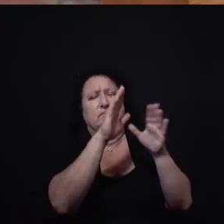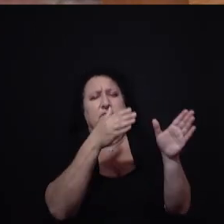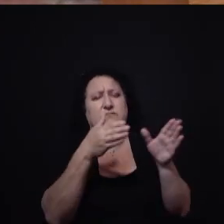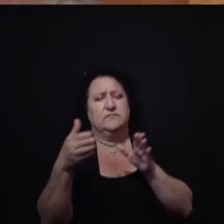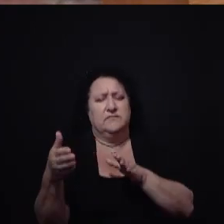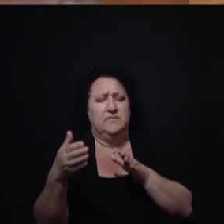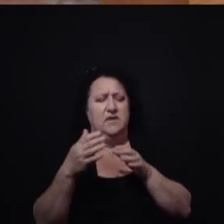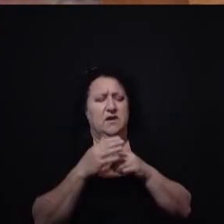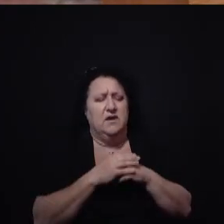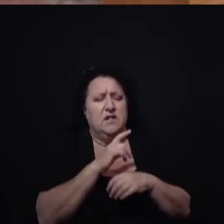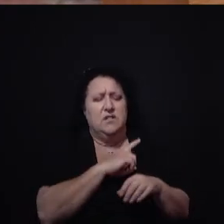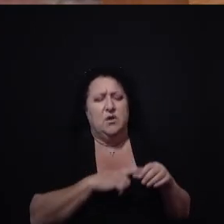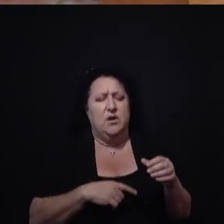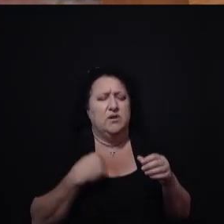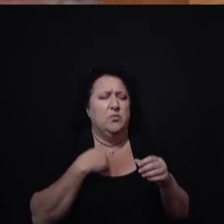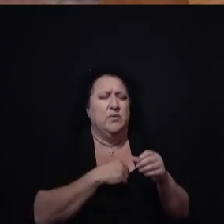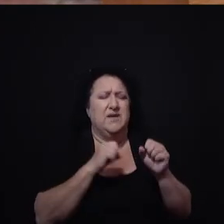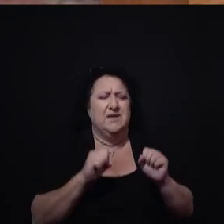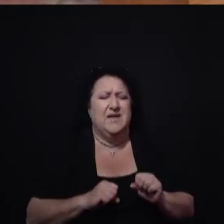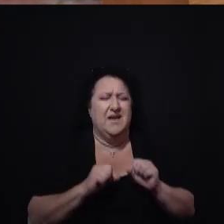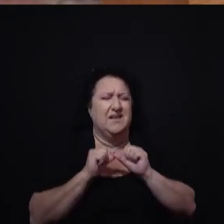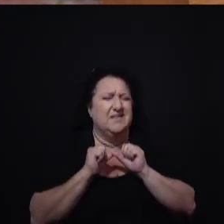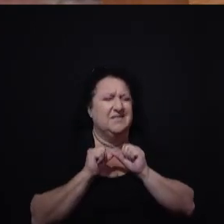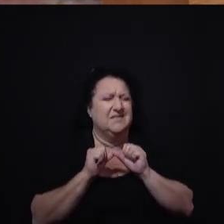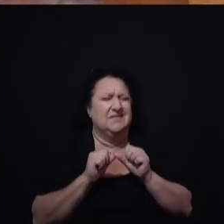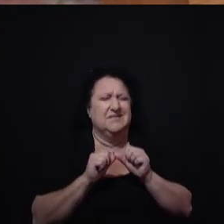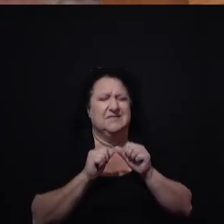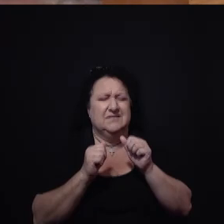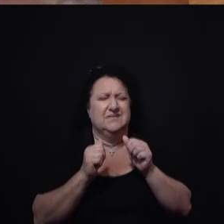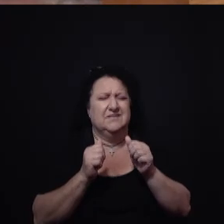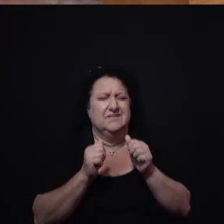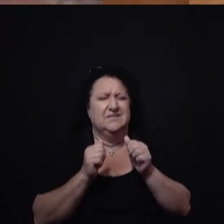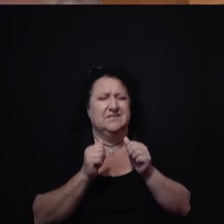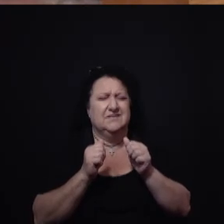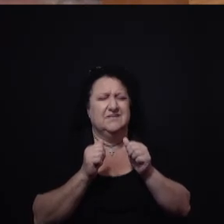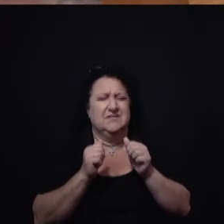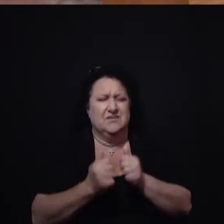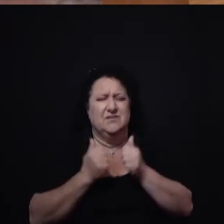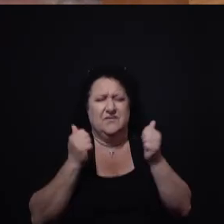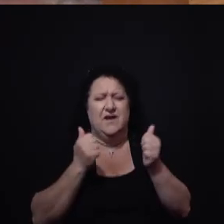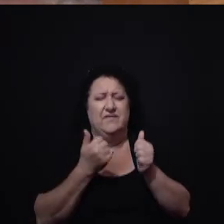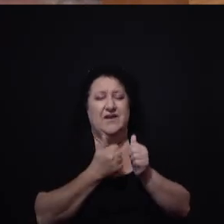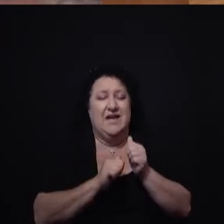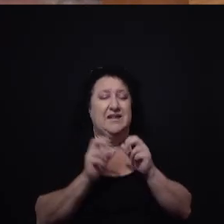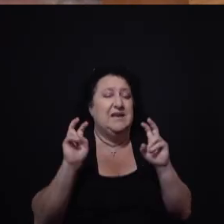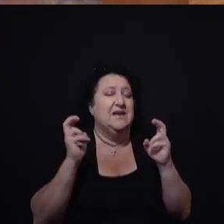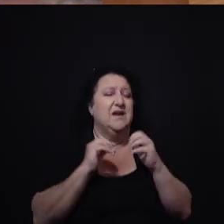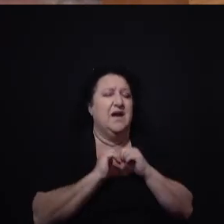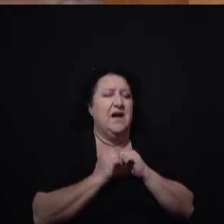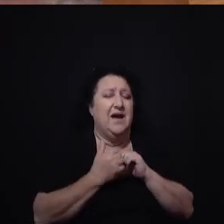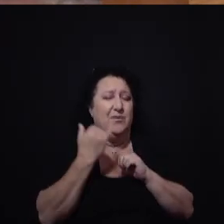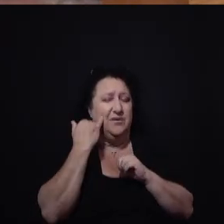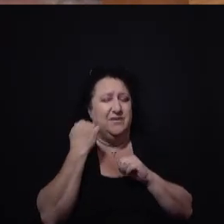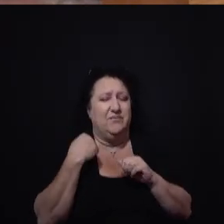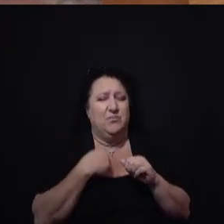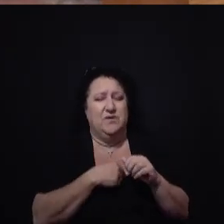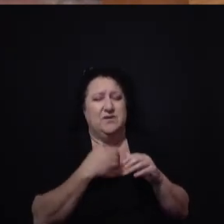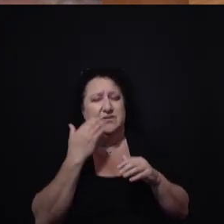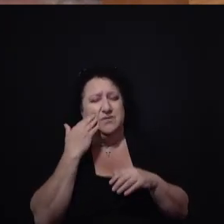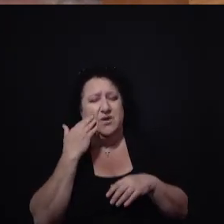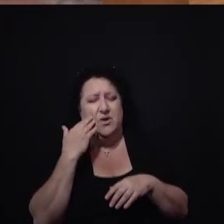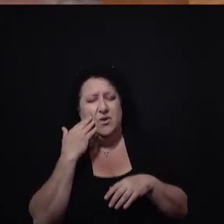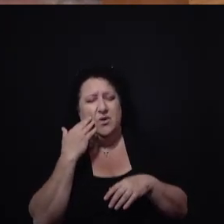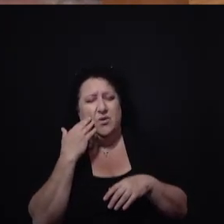how if we know why we are here. If we know we are yours, if we know we